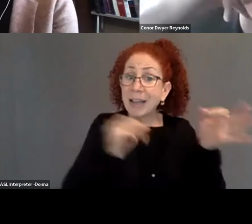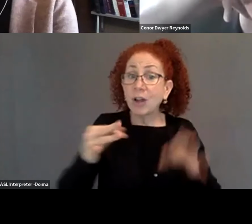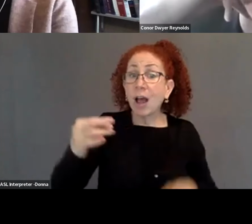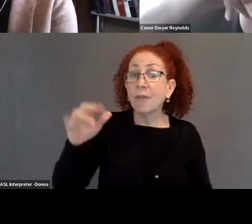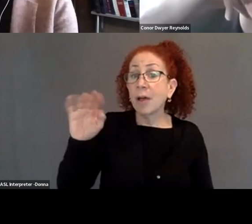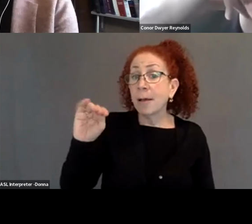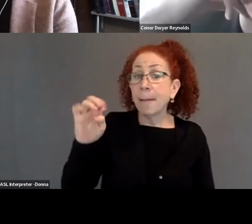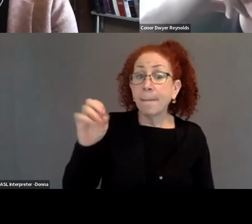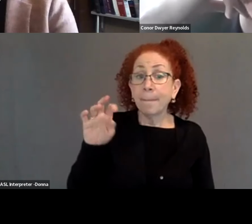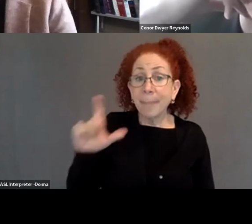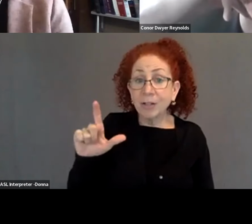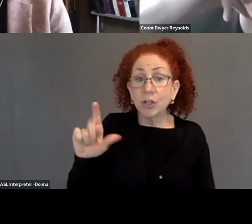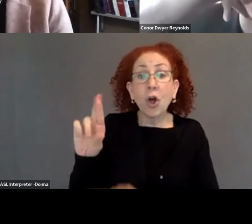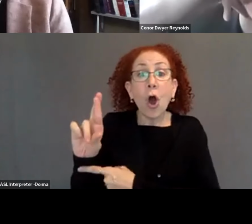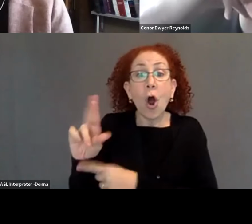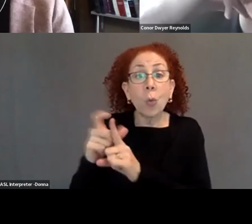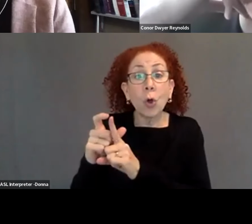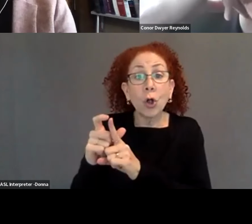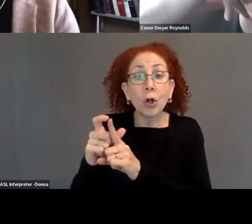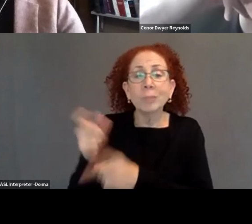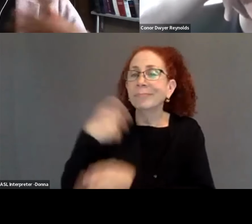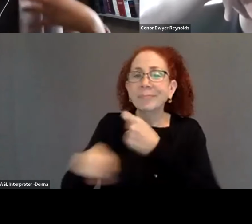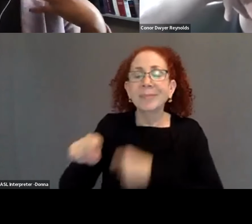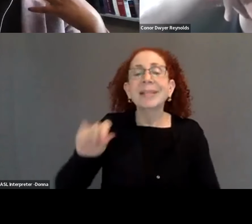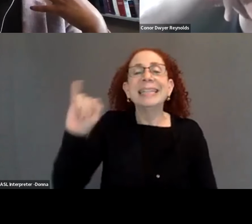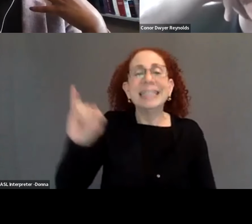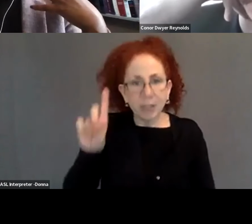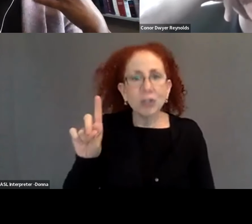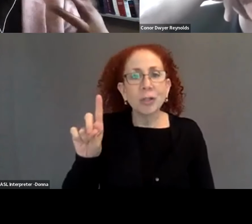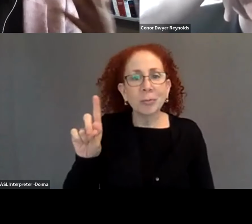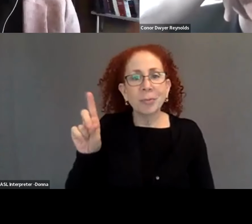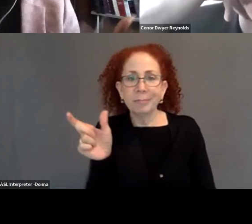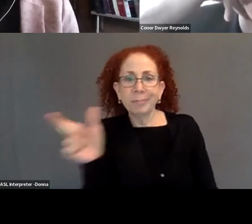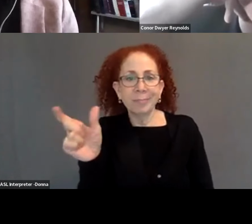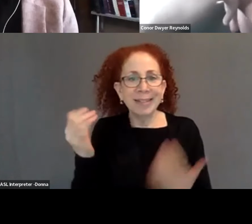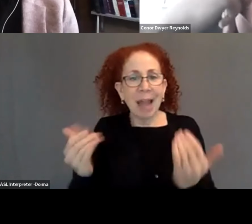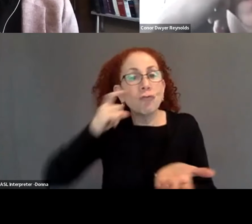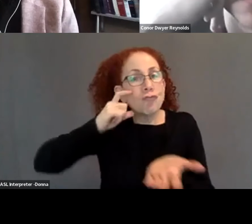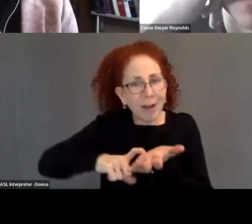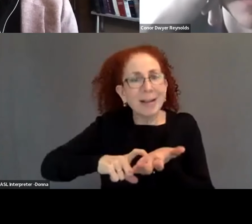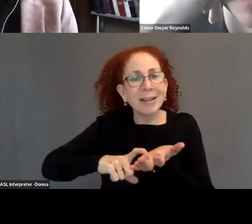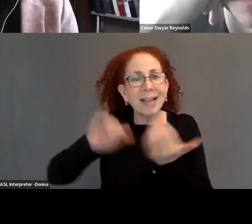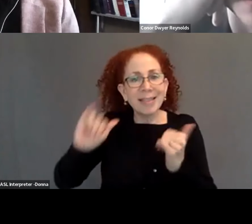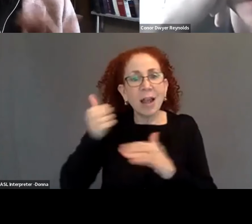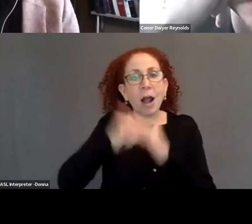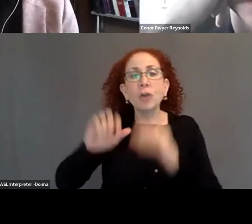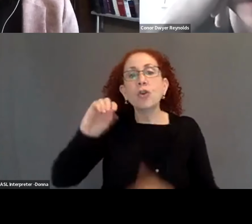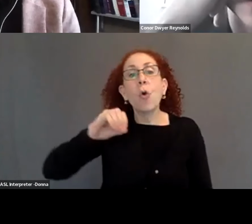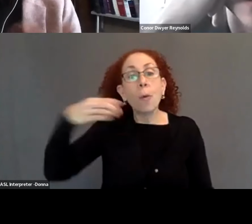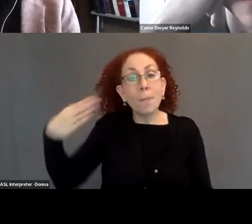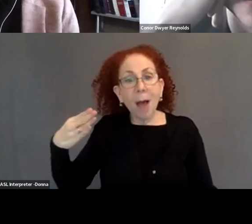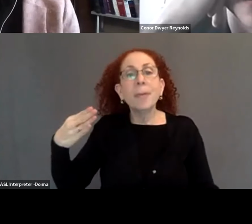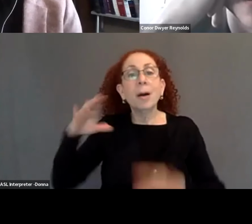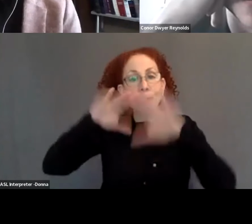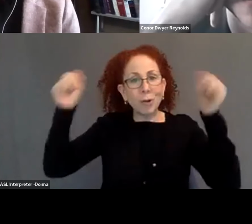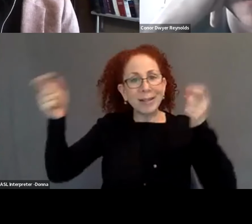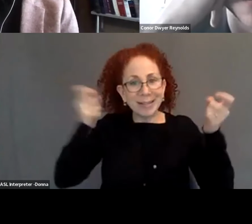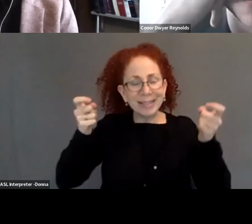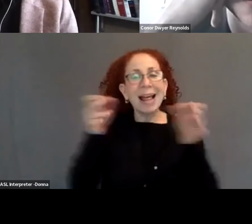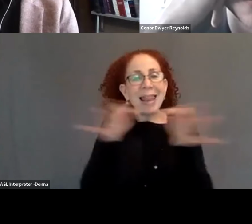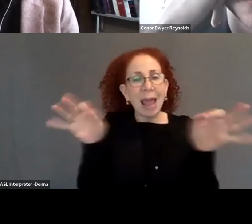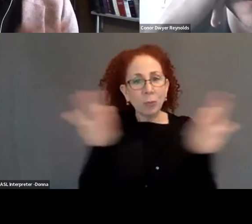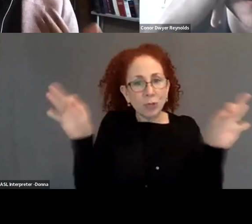insert R word and slur, to intellectual disability, right? There's a kind of recognition, at least under the Obama administration, that language matters and that we should